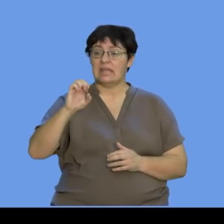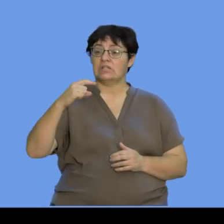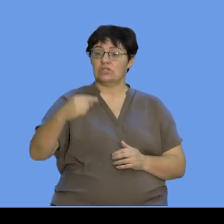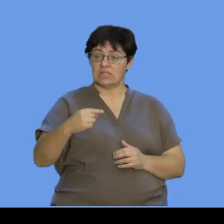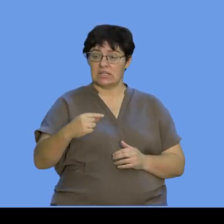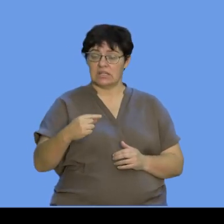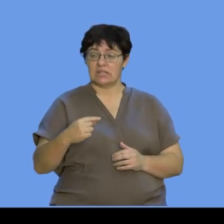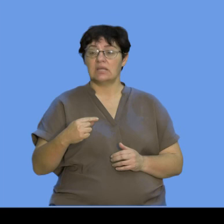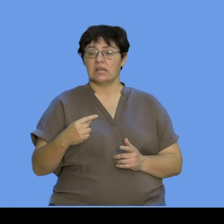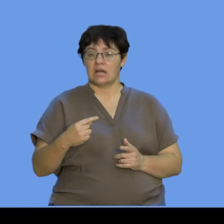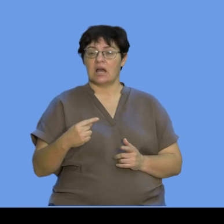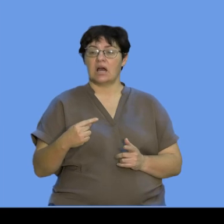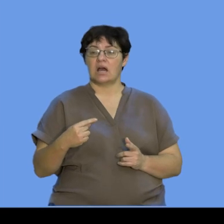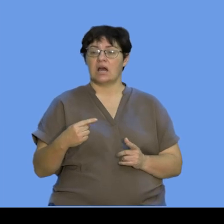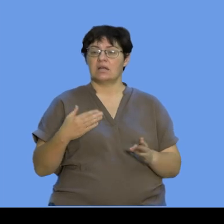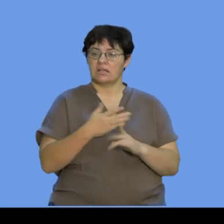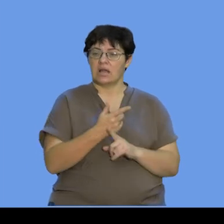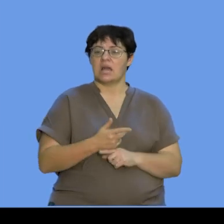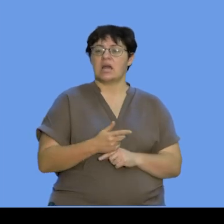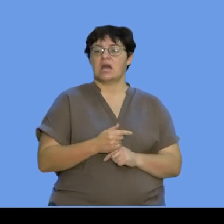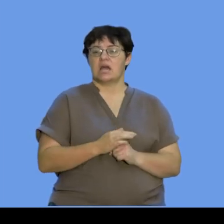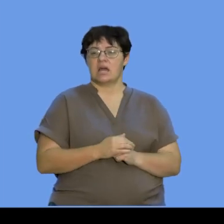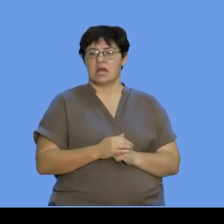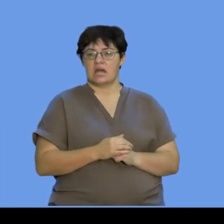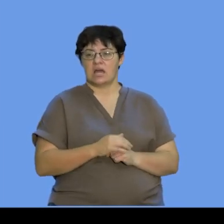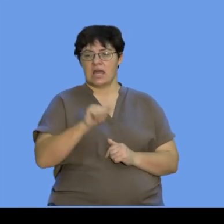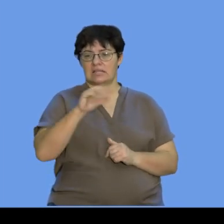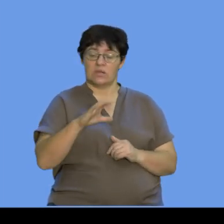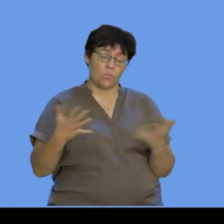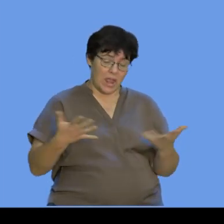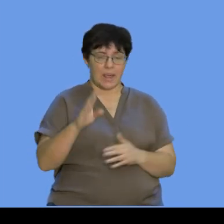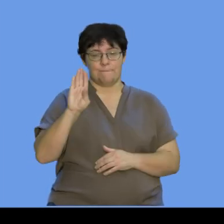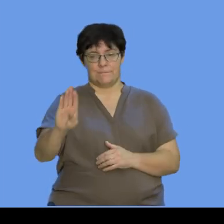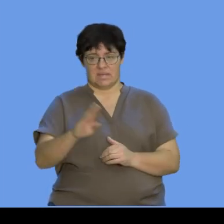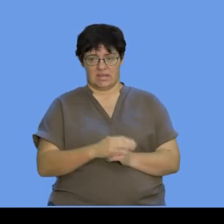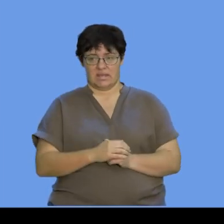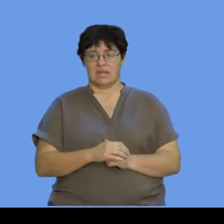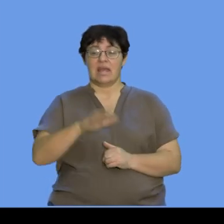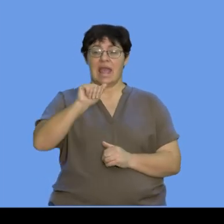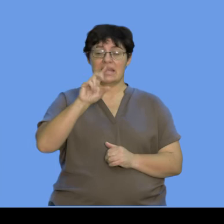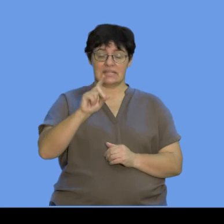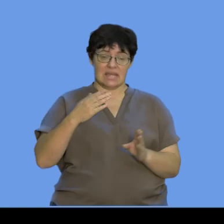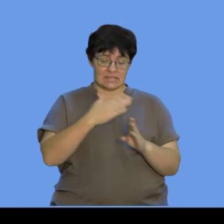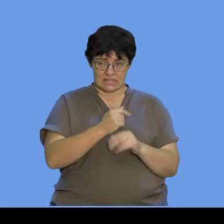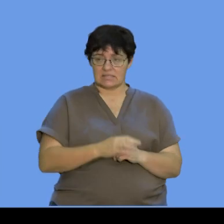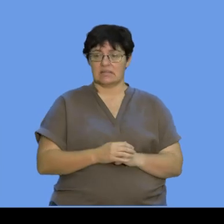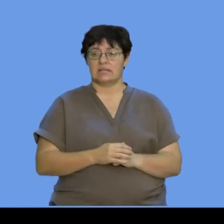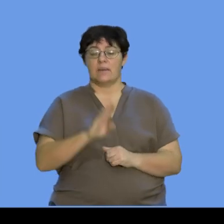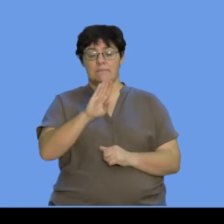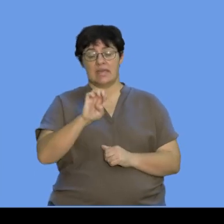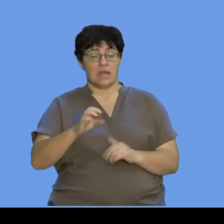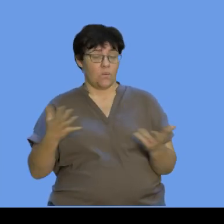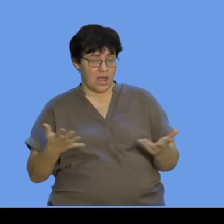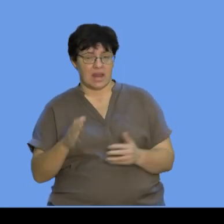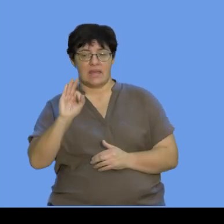And EG produced intersects AC at B, there is my B there, and AD intersects